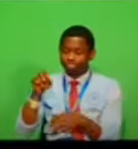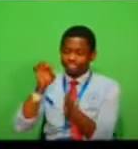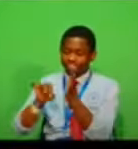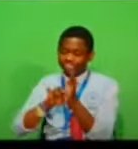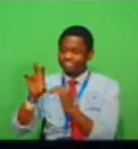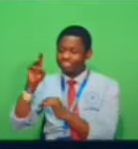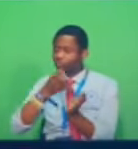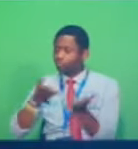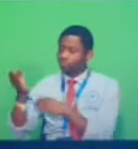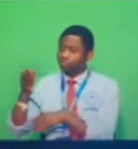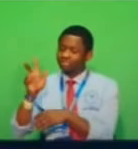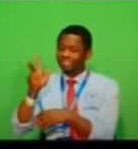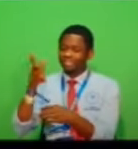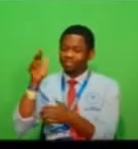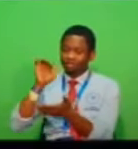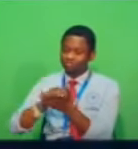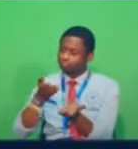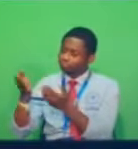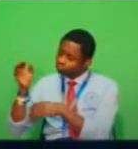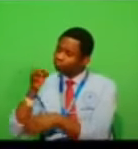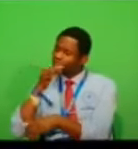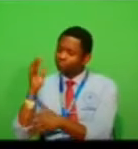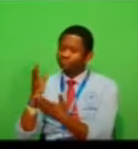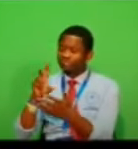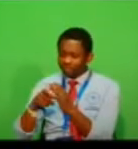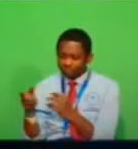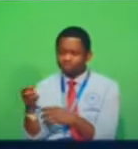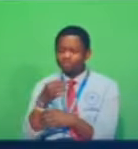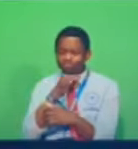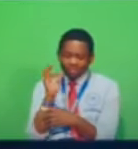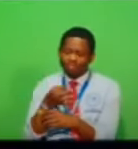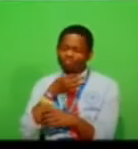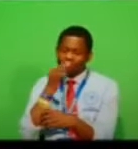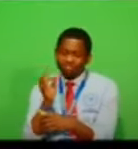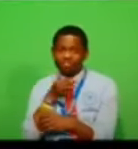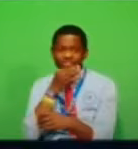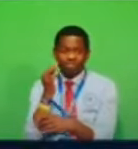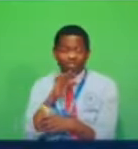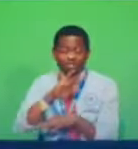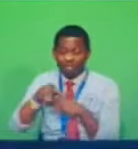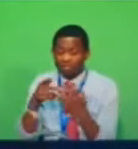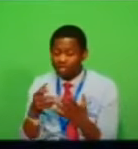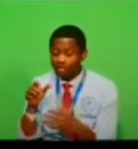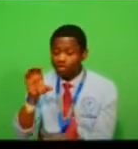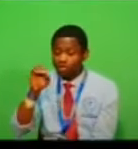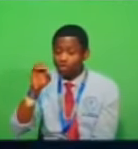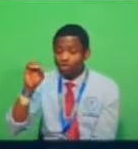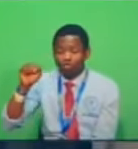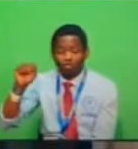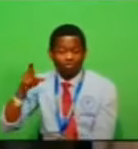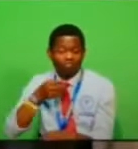when one day a cocoa farm caught fire. And the whole farm, palm